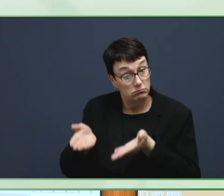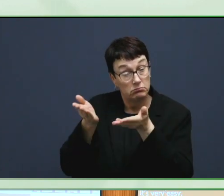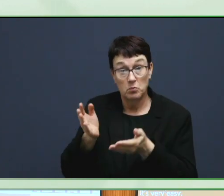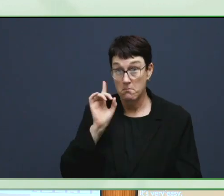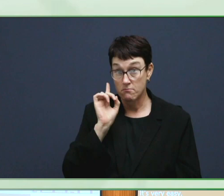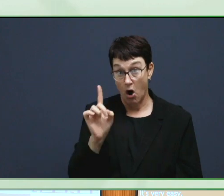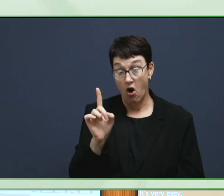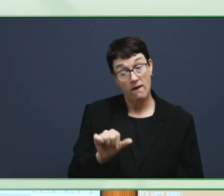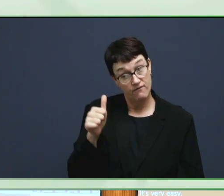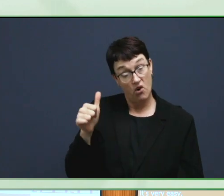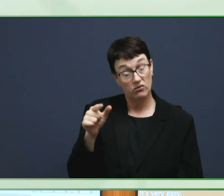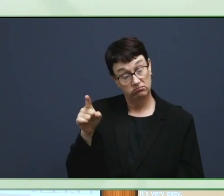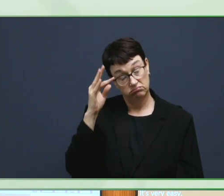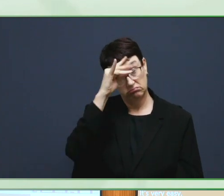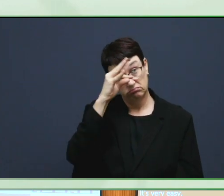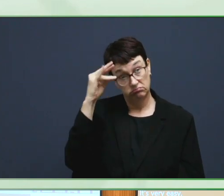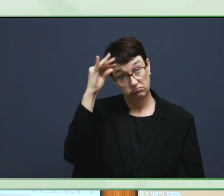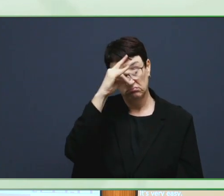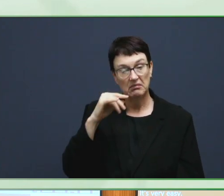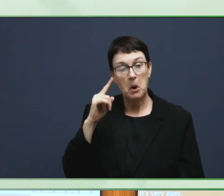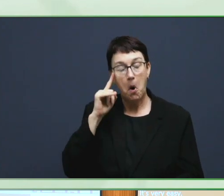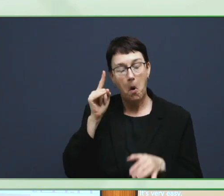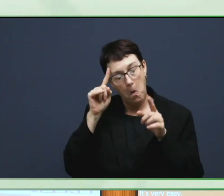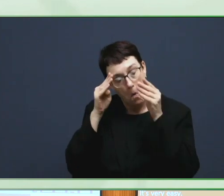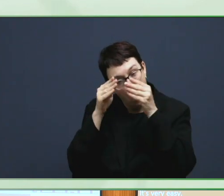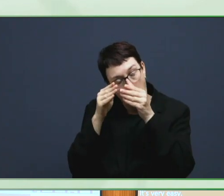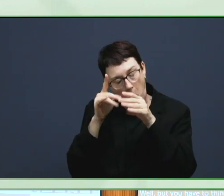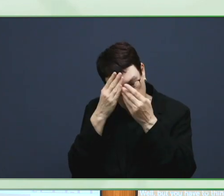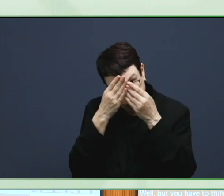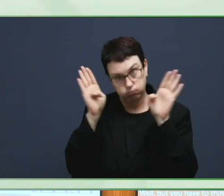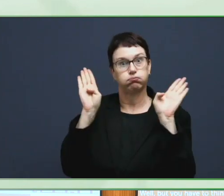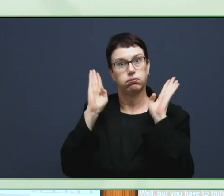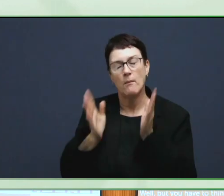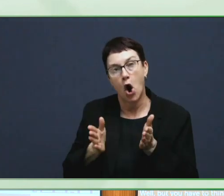more and more big. And that's